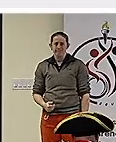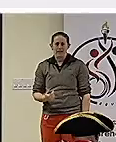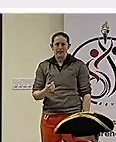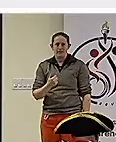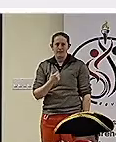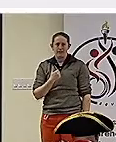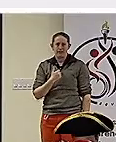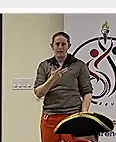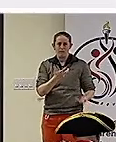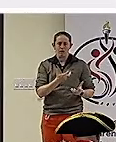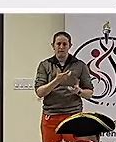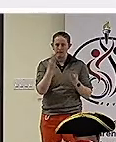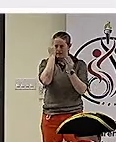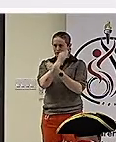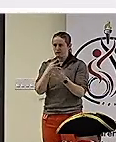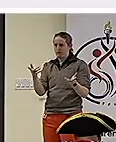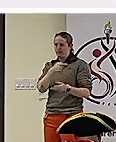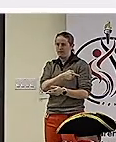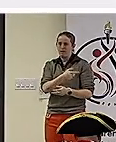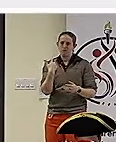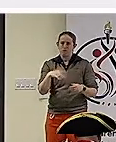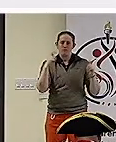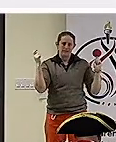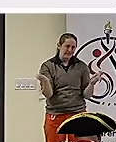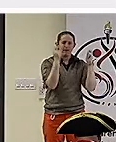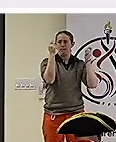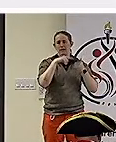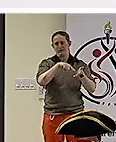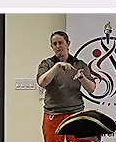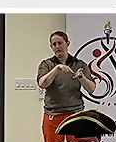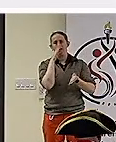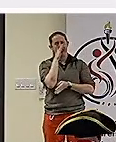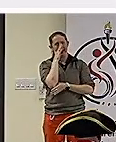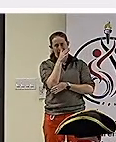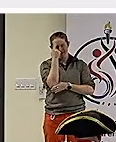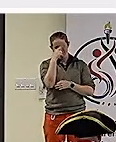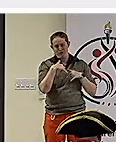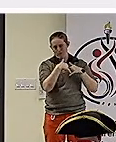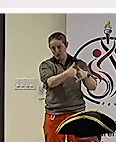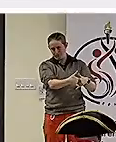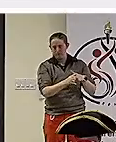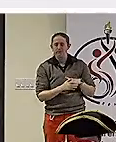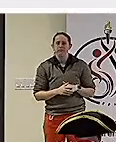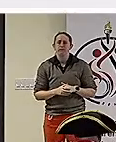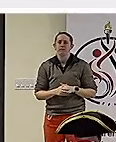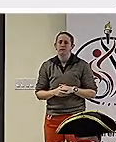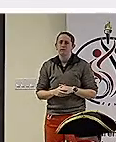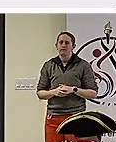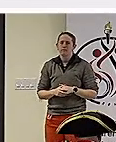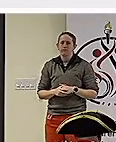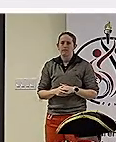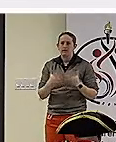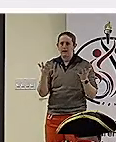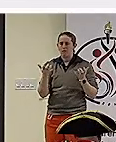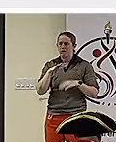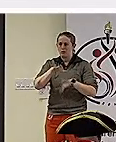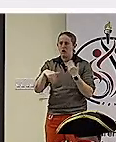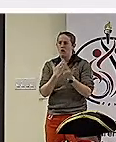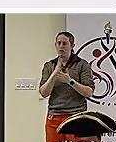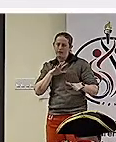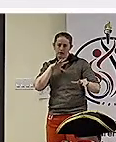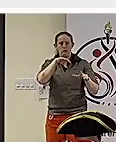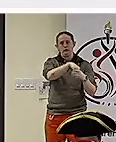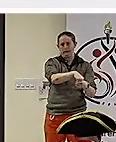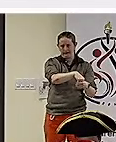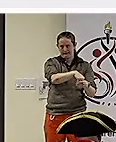that they are having a huge celebration later this week in honor of the award, and they wanted everybody to be part of it. So that's why we're